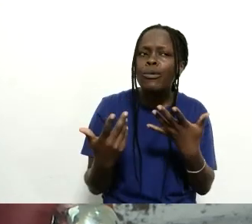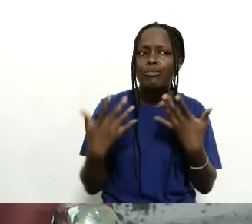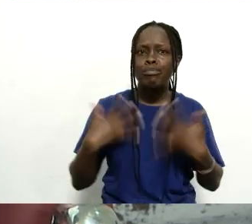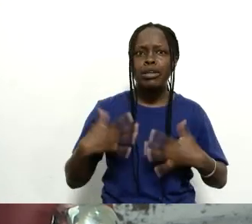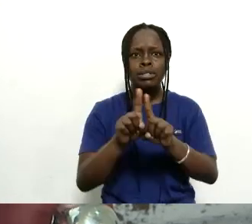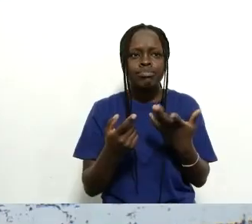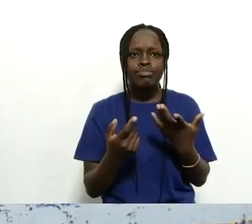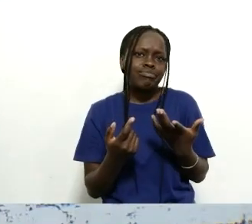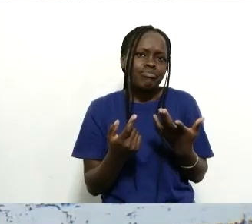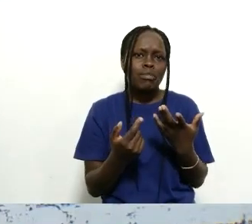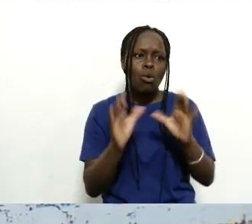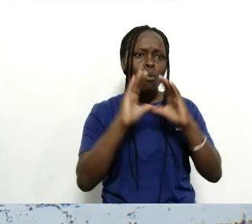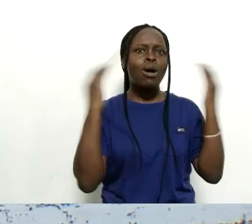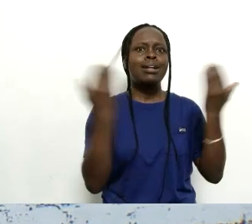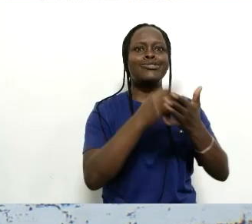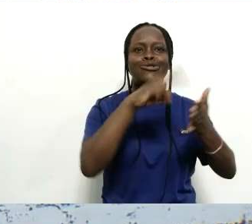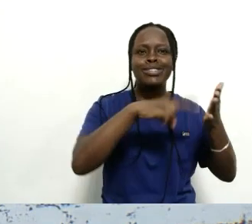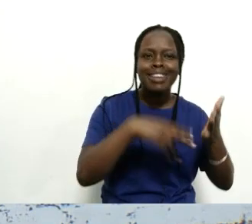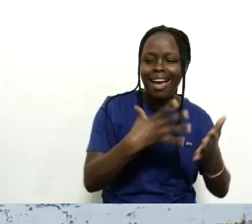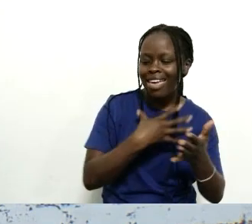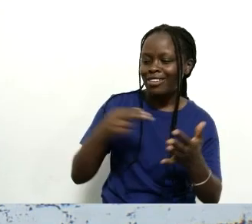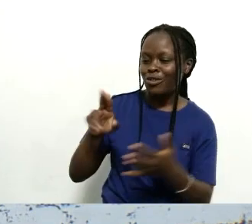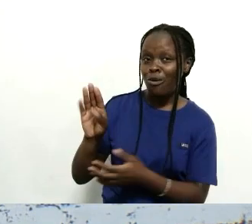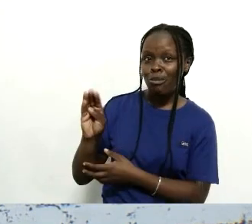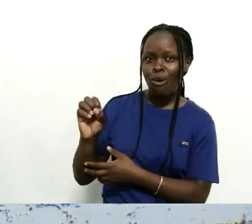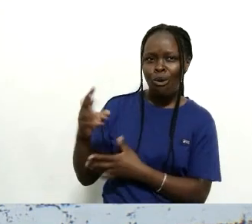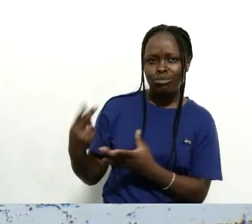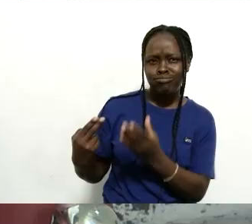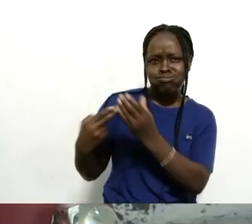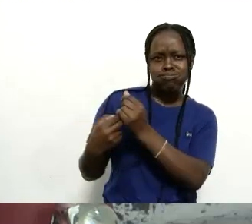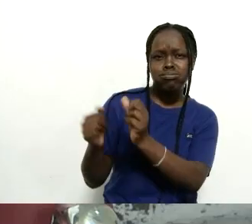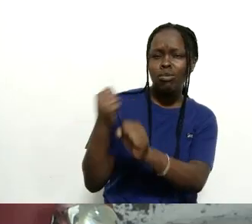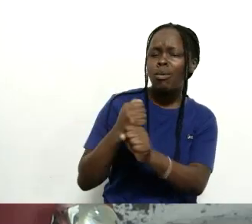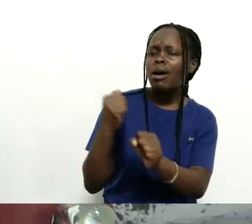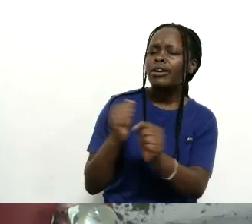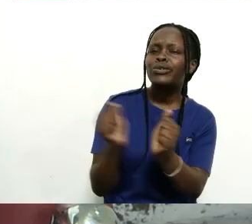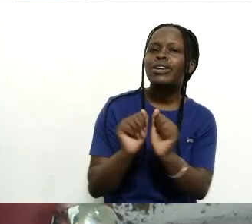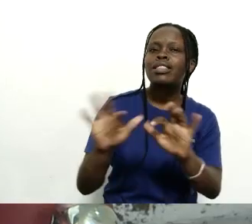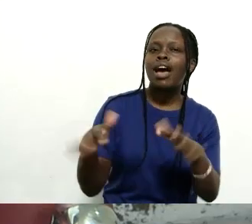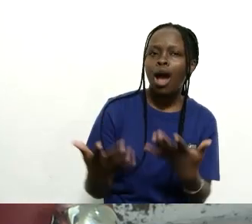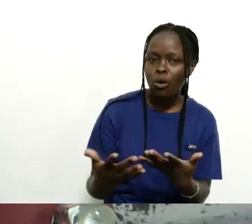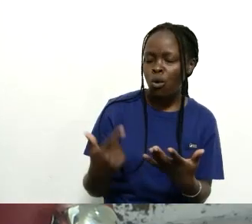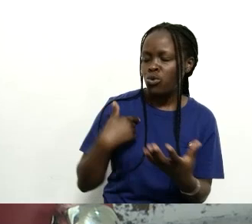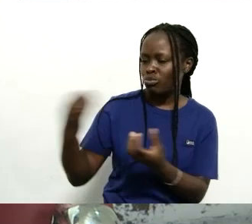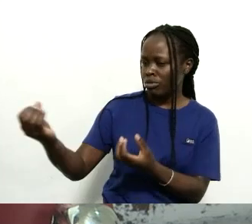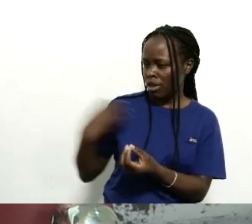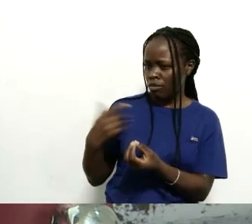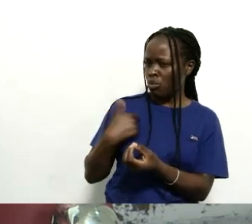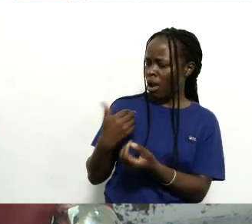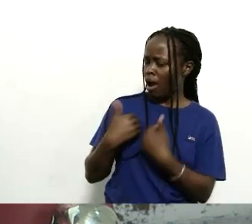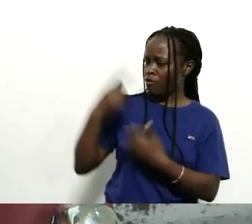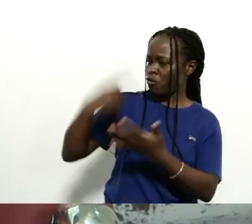in case of something, and even if there's nothing, but there's out of school children, how do we make sure we continue reaching these kids so that like